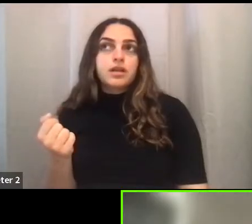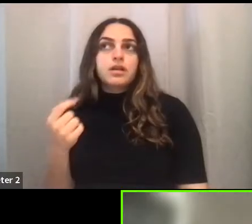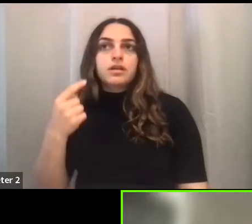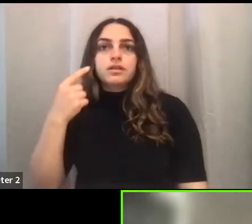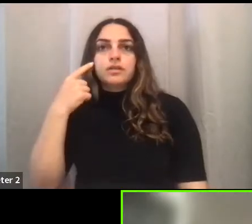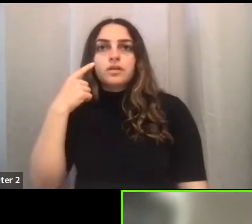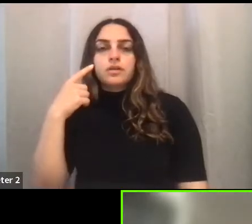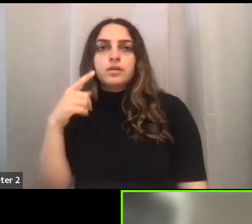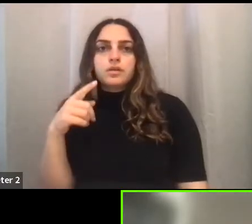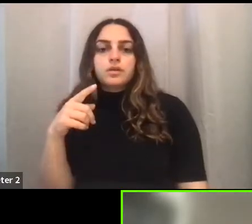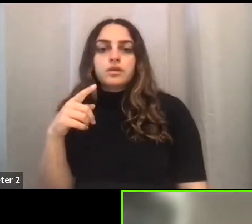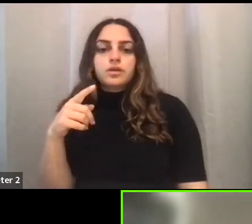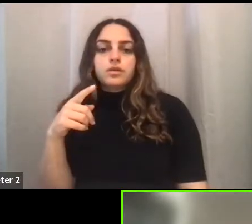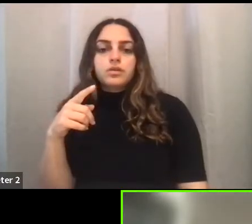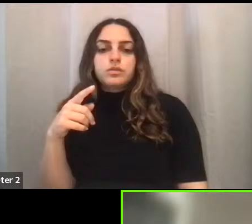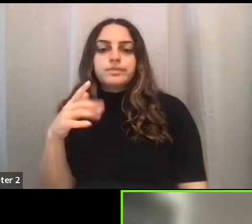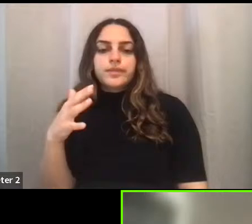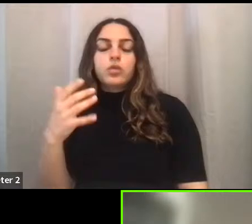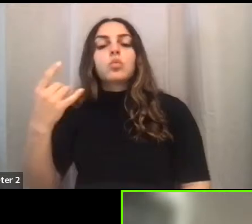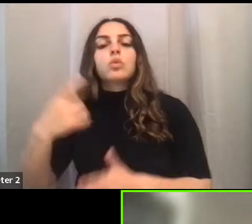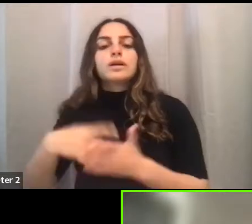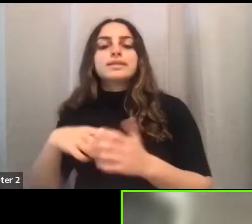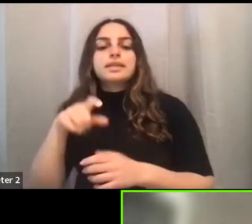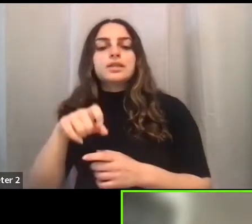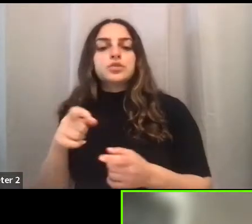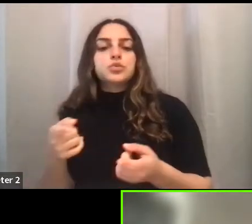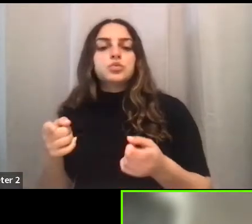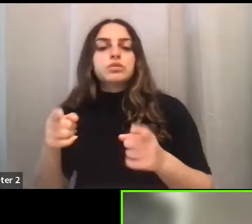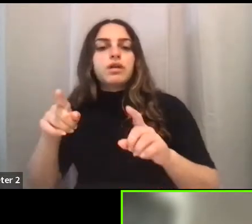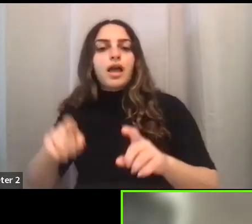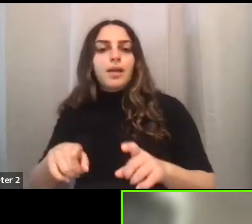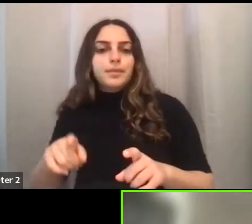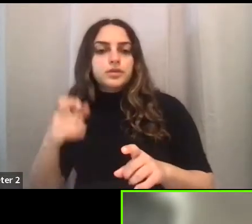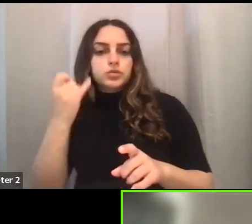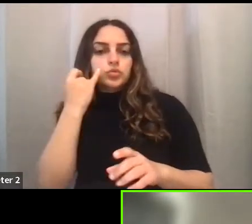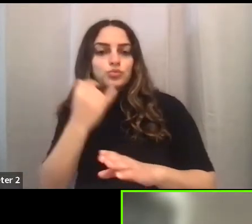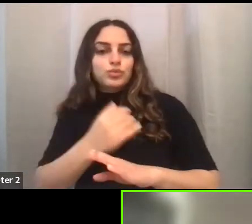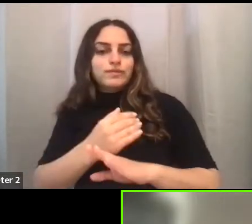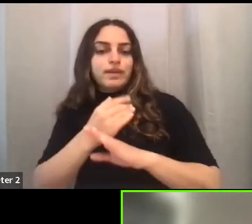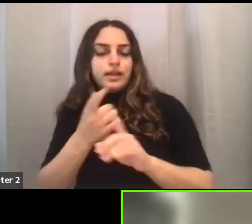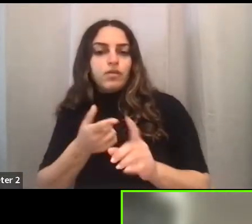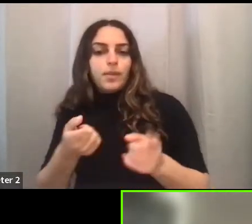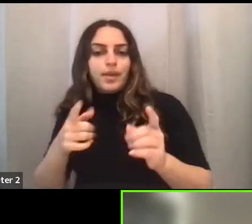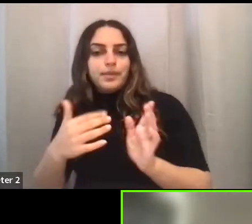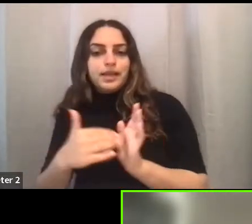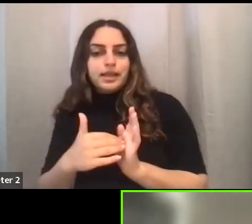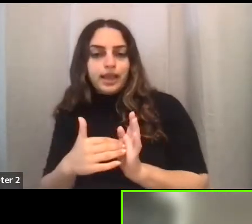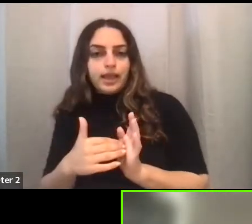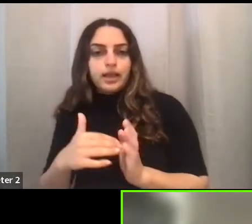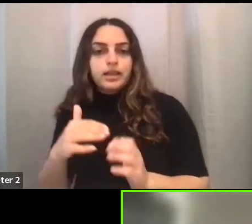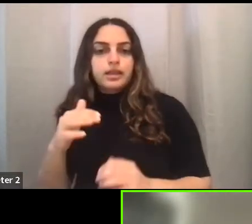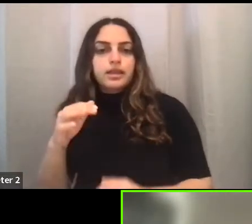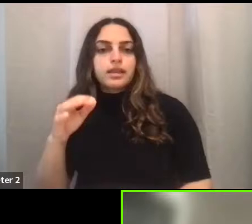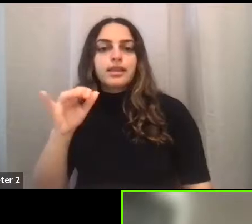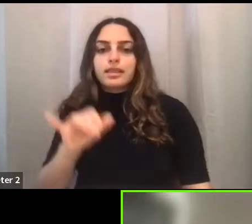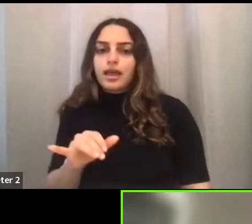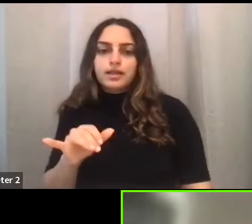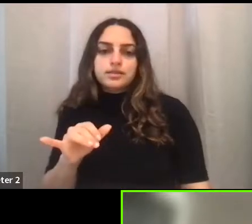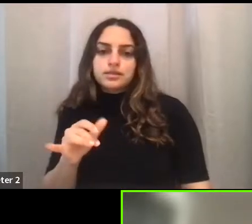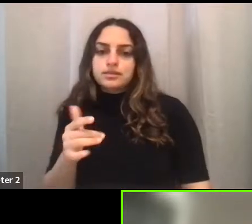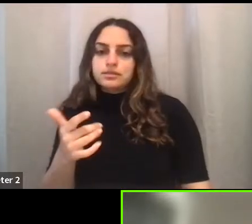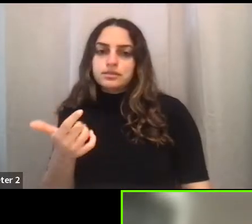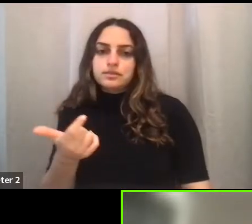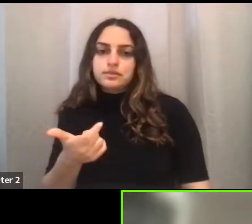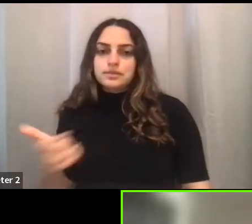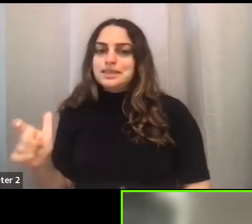need to take place to prevent it from happening again that's like a large step